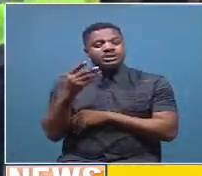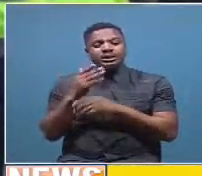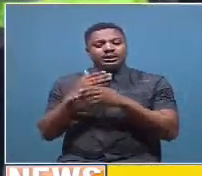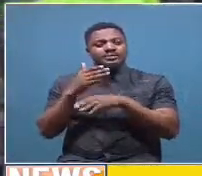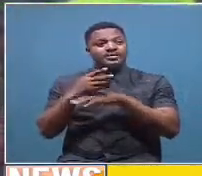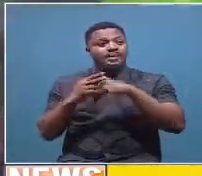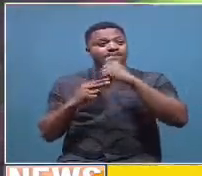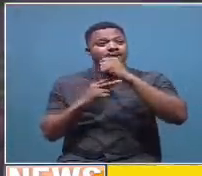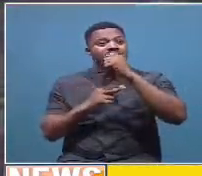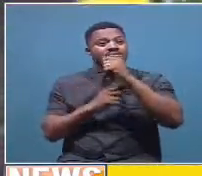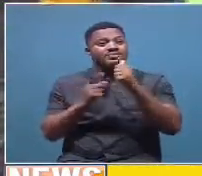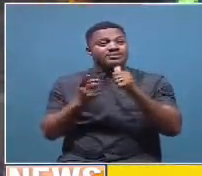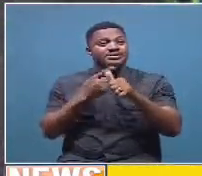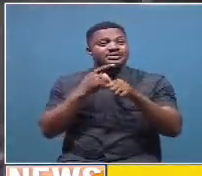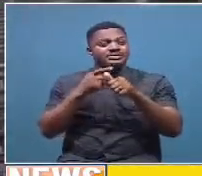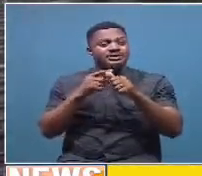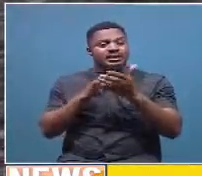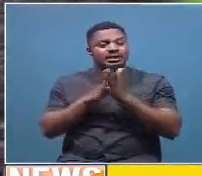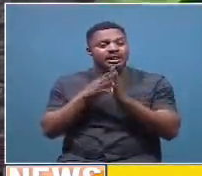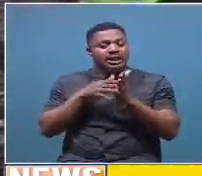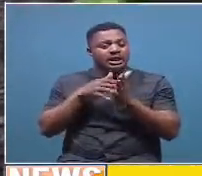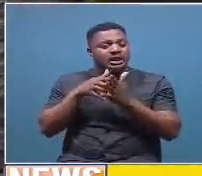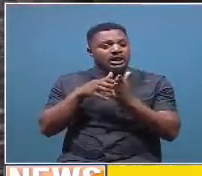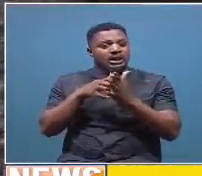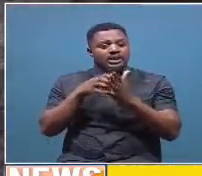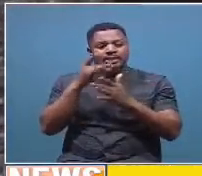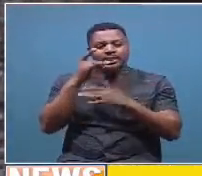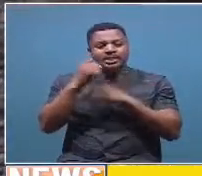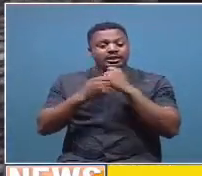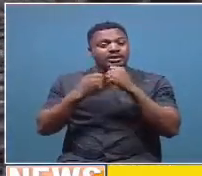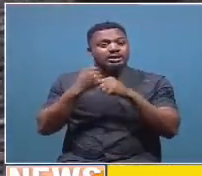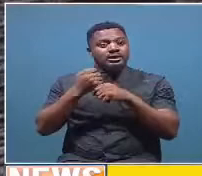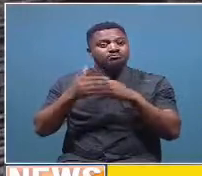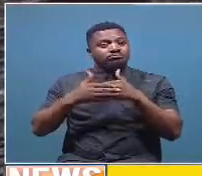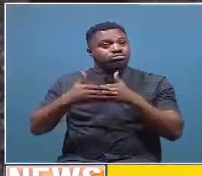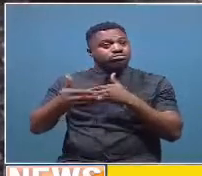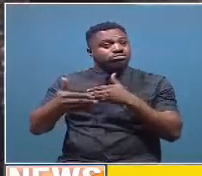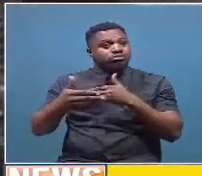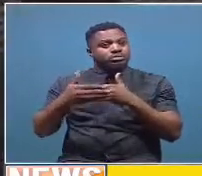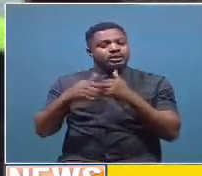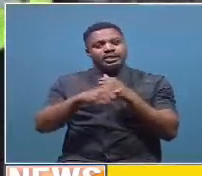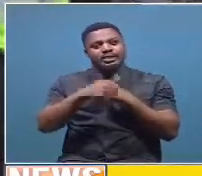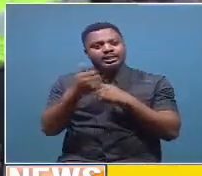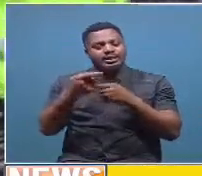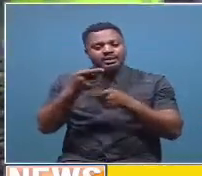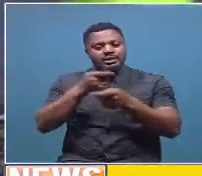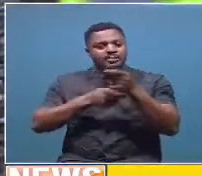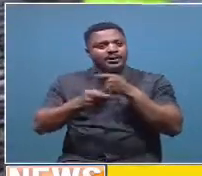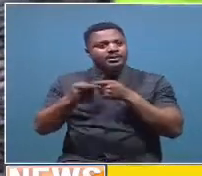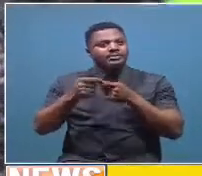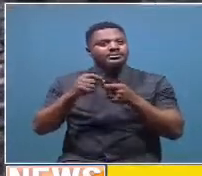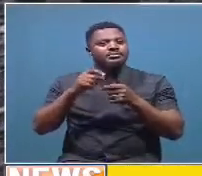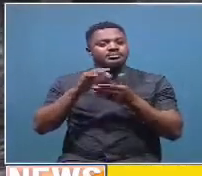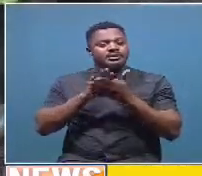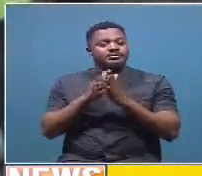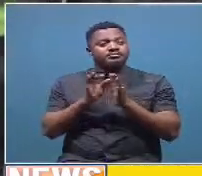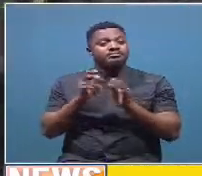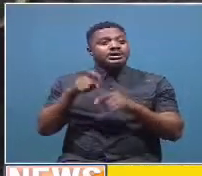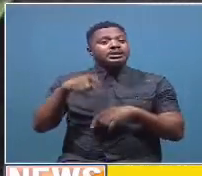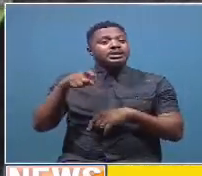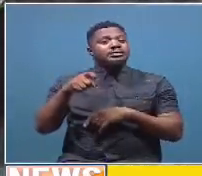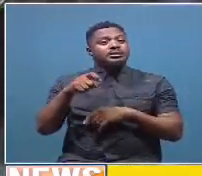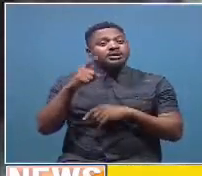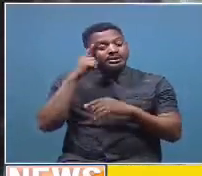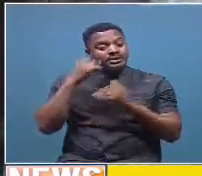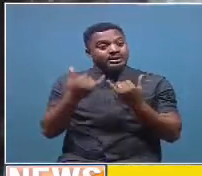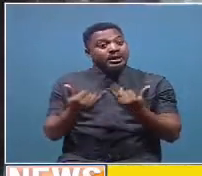the bridge first started to weaken, 8 years down the line, and another replacement has become imperative. But